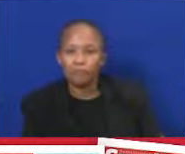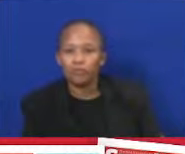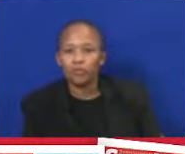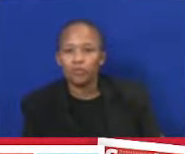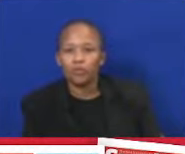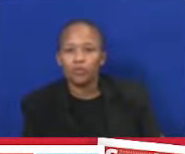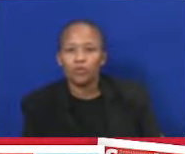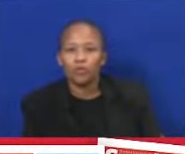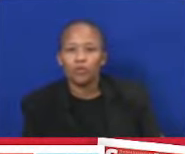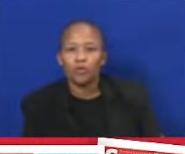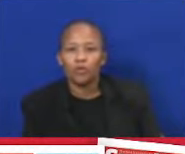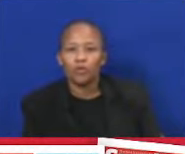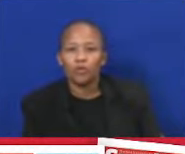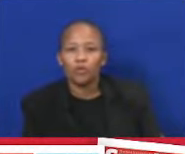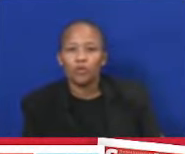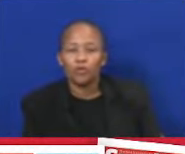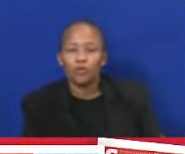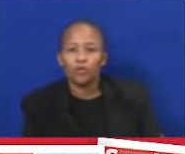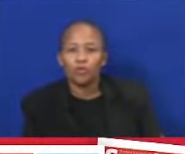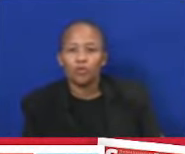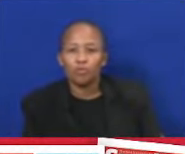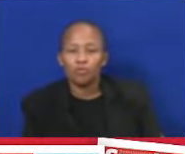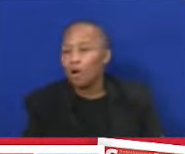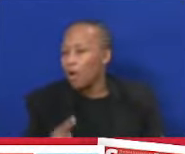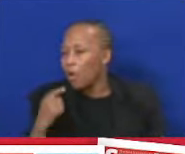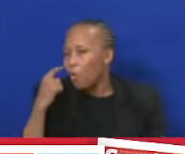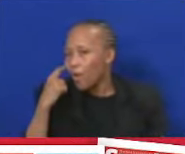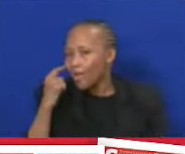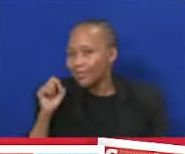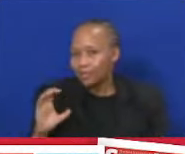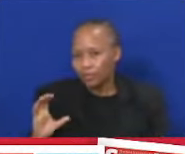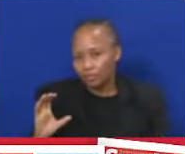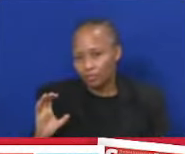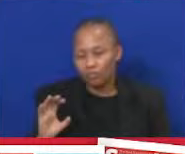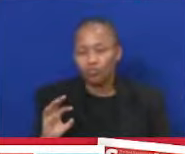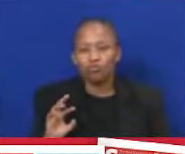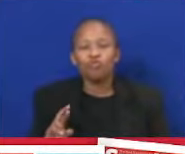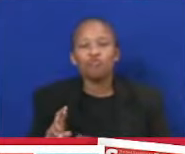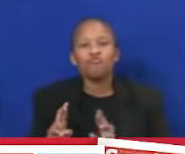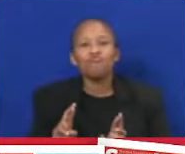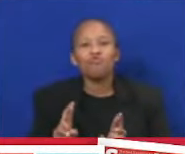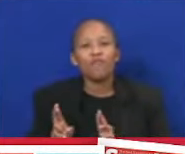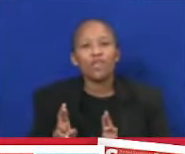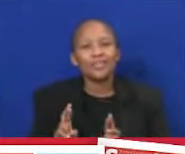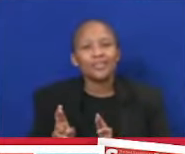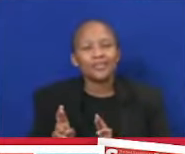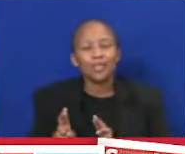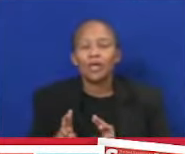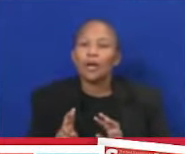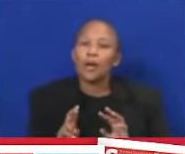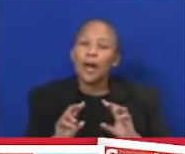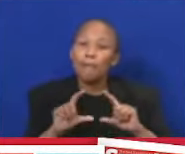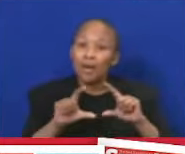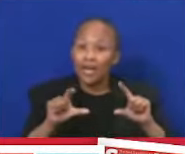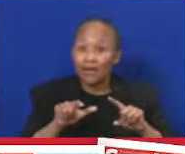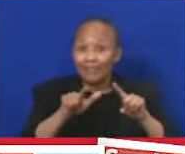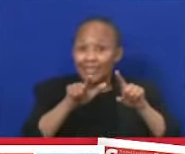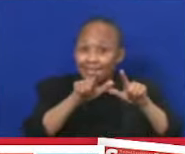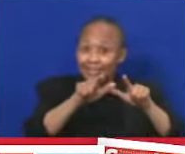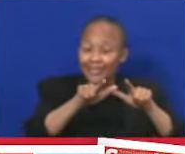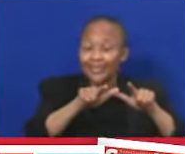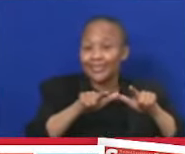And Witness C, with reference to paragraph 17 and 18, please